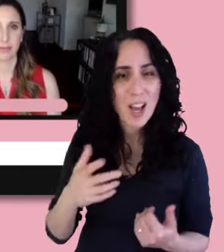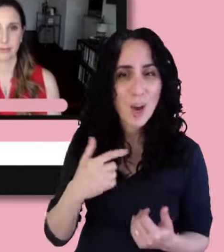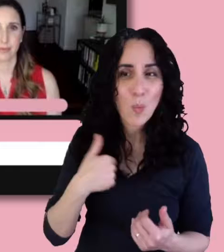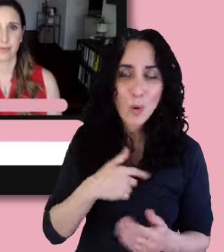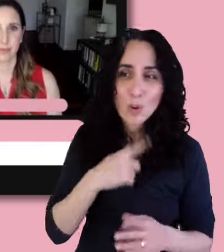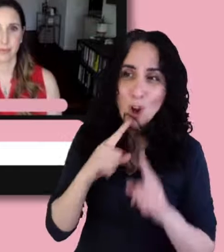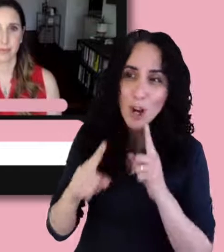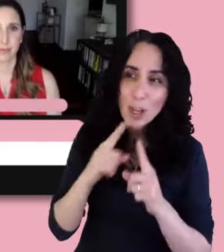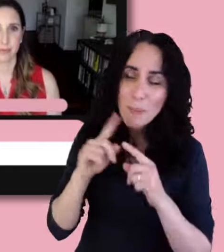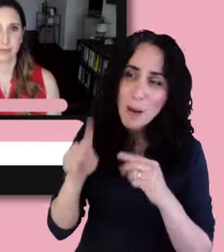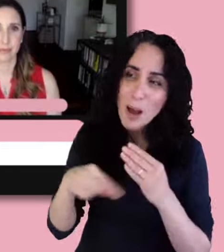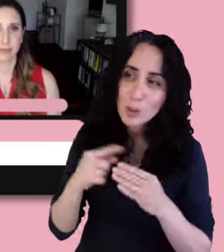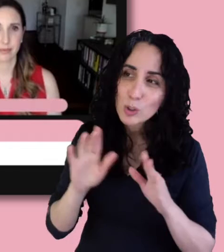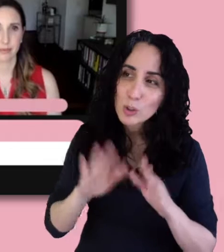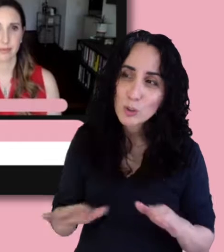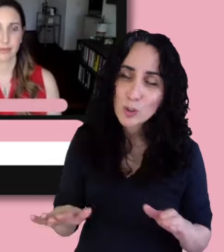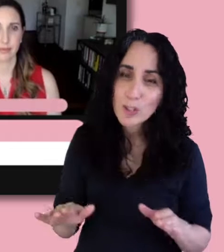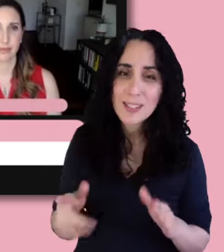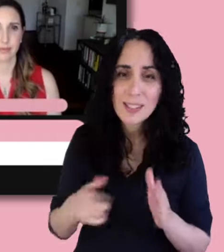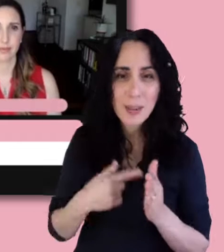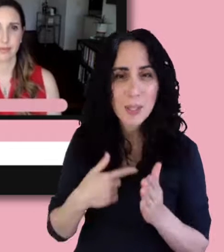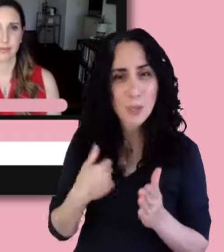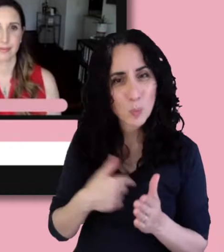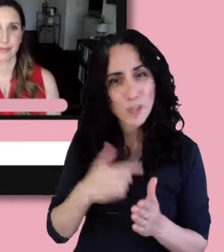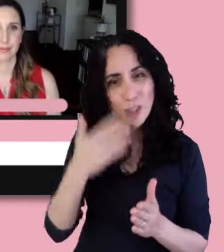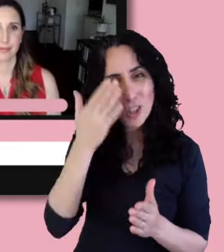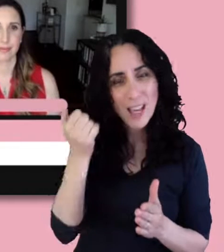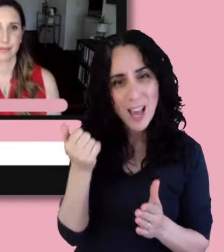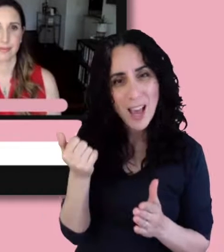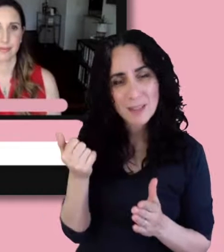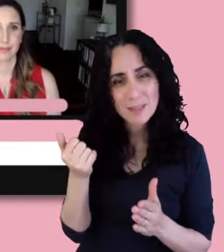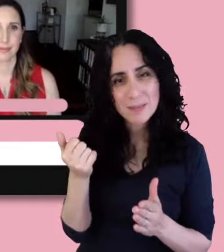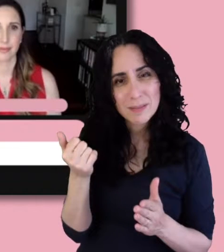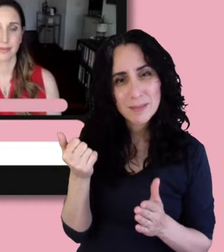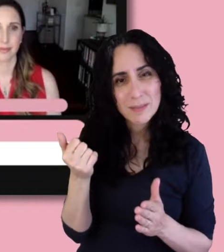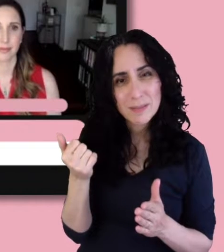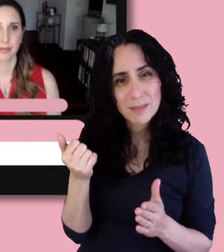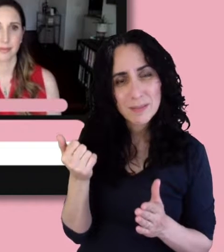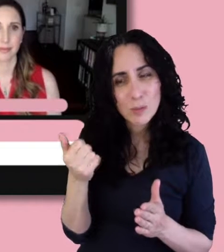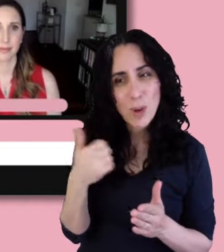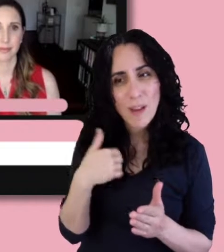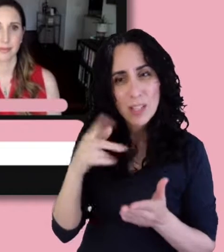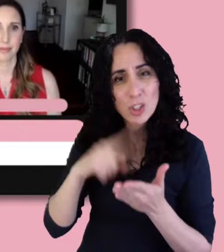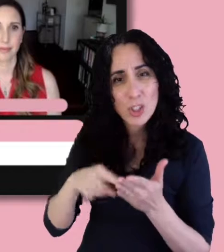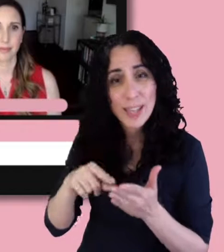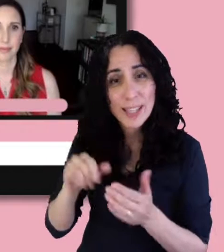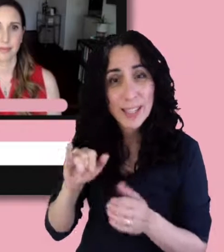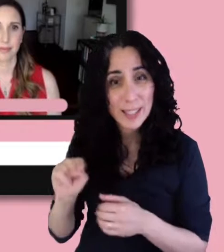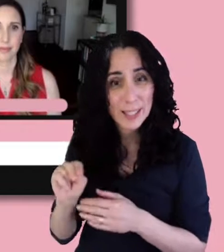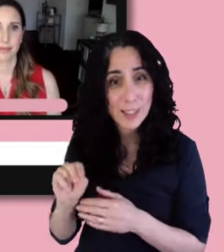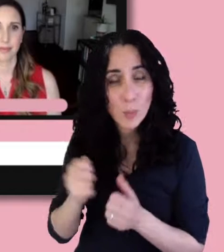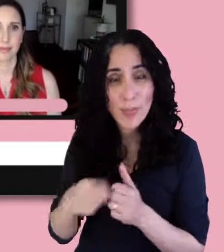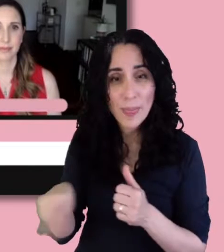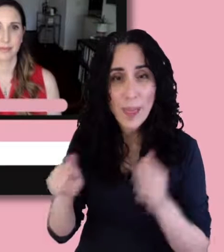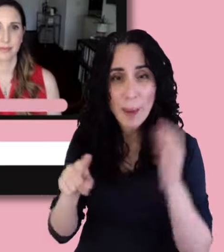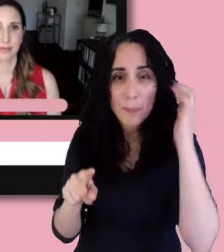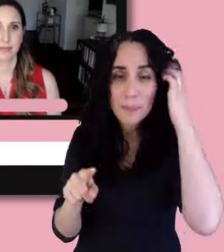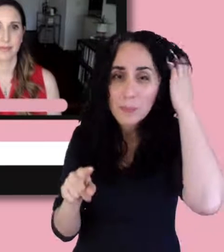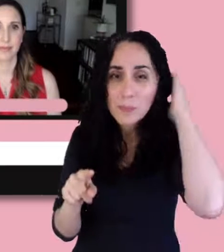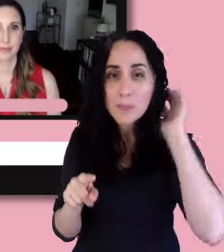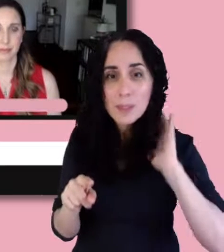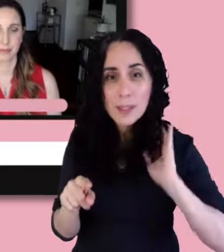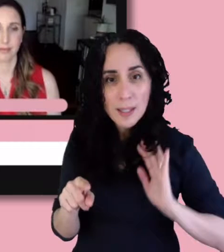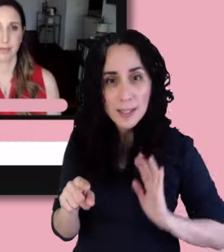we are speaking about children, we sometimes forget to kind of have a check-in with them and